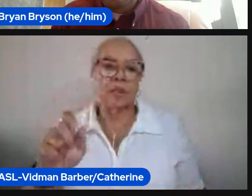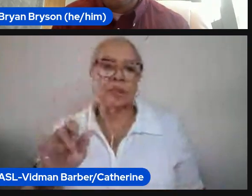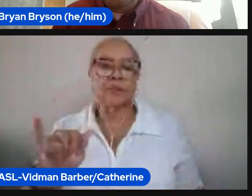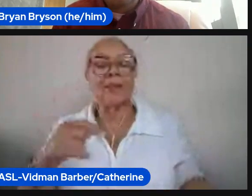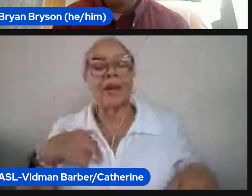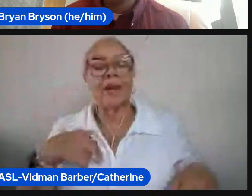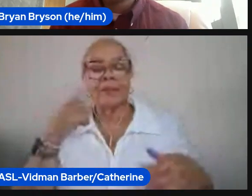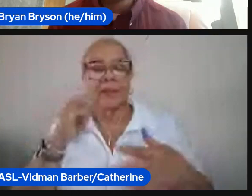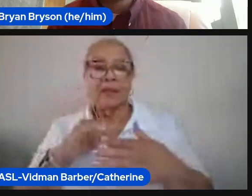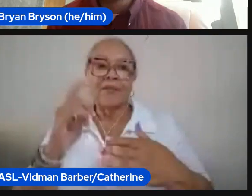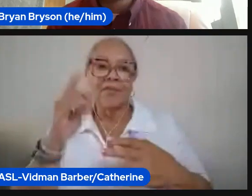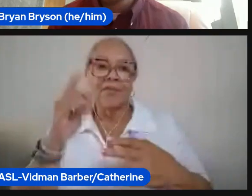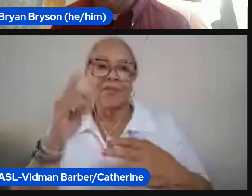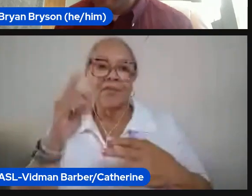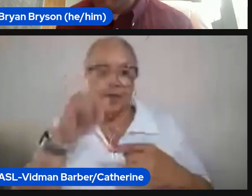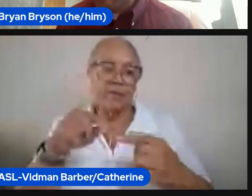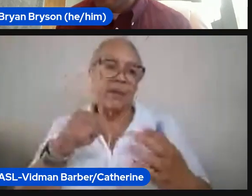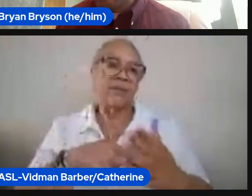this nuance of